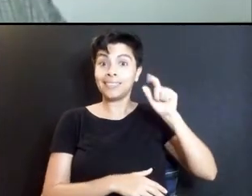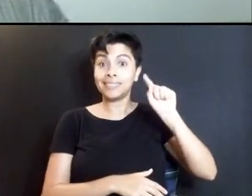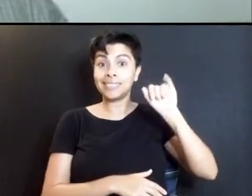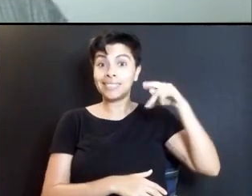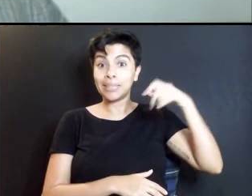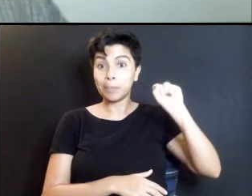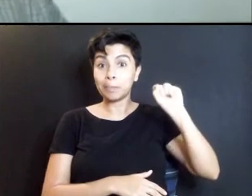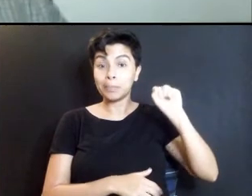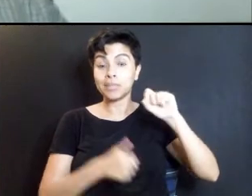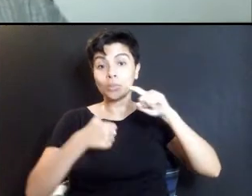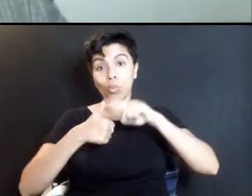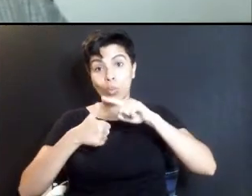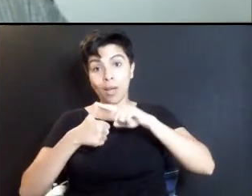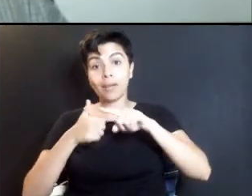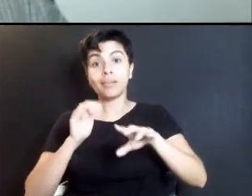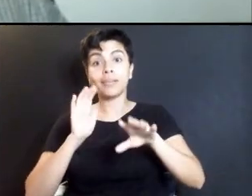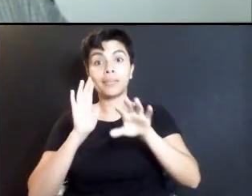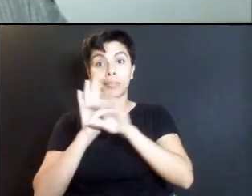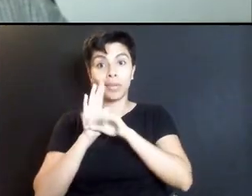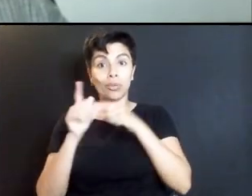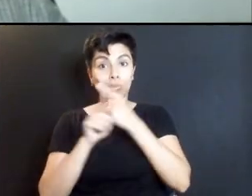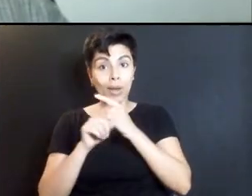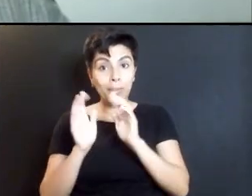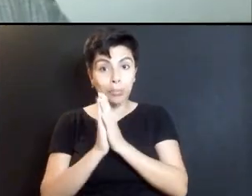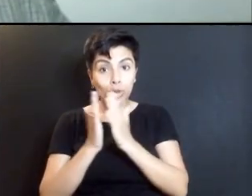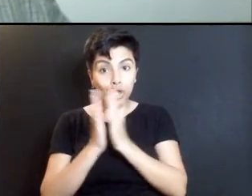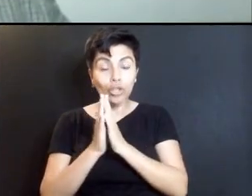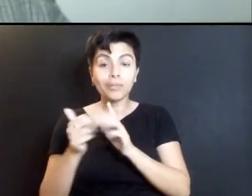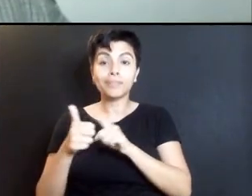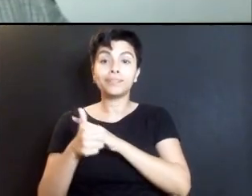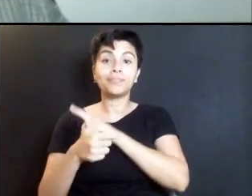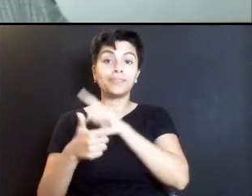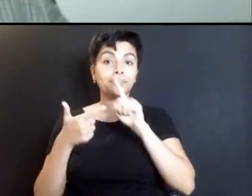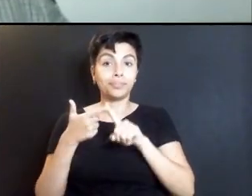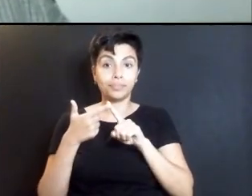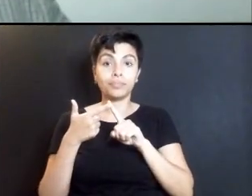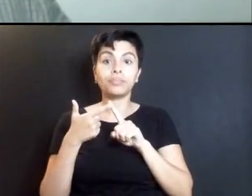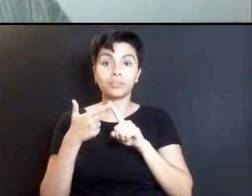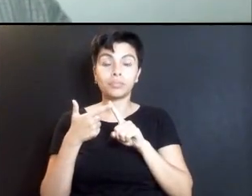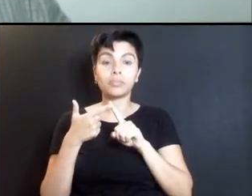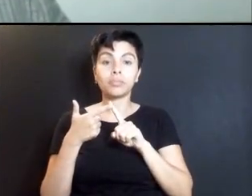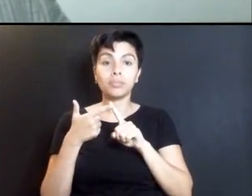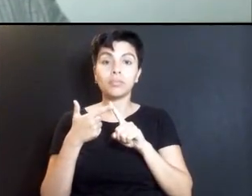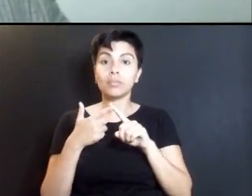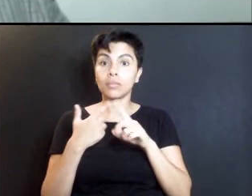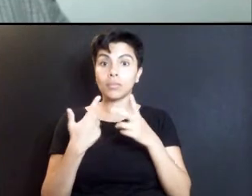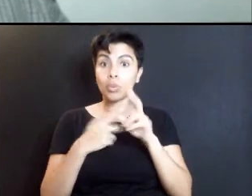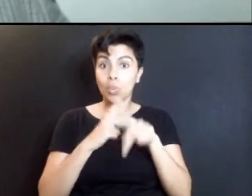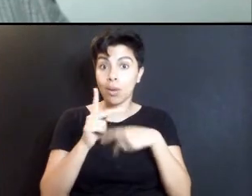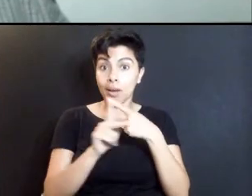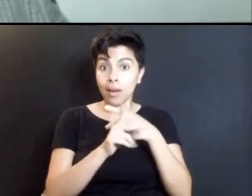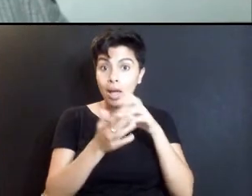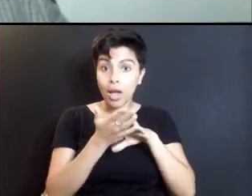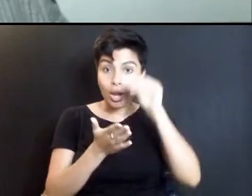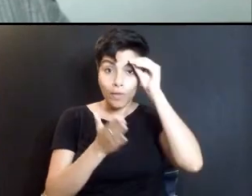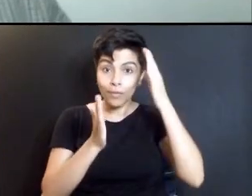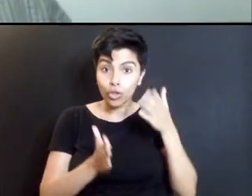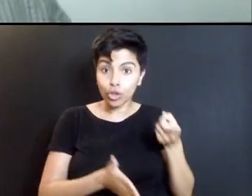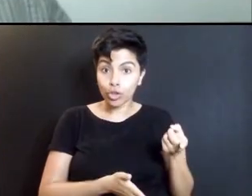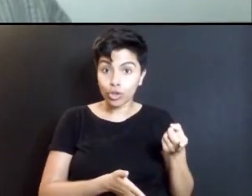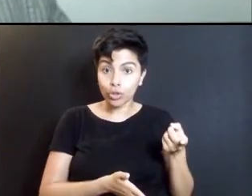tips. Number 1, choose the right book. Number 2, what kind of learner is your